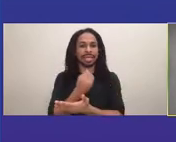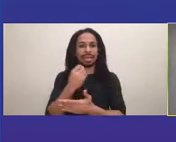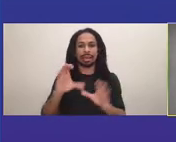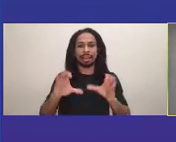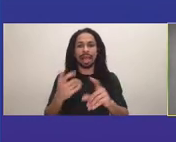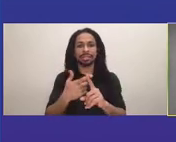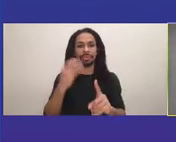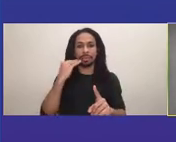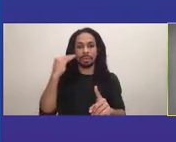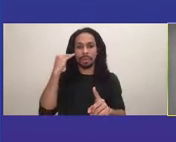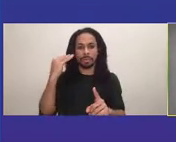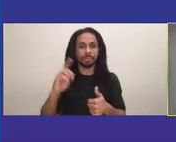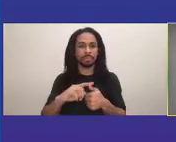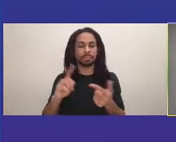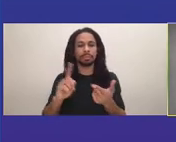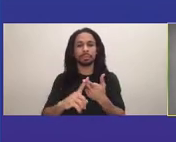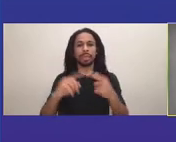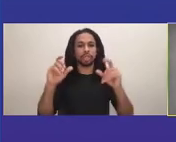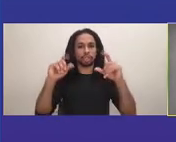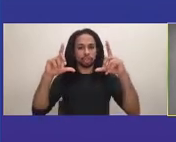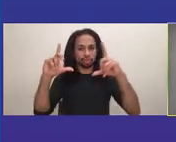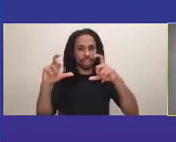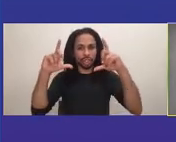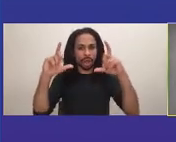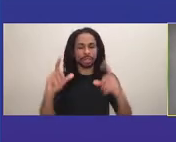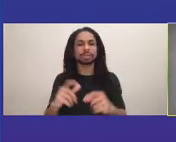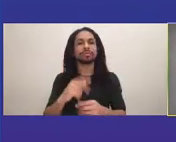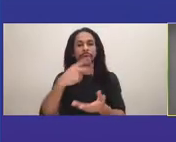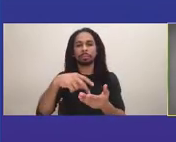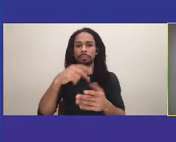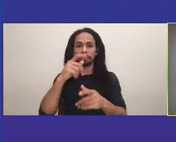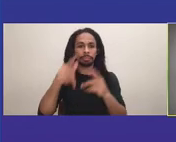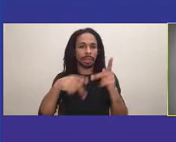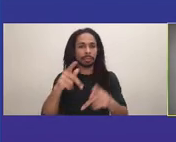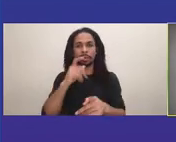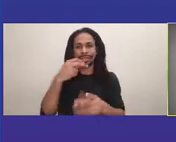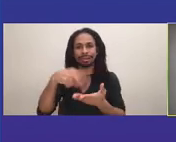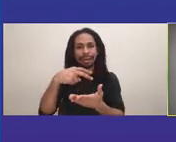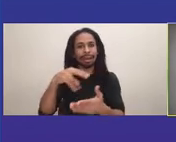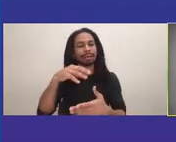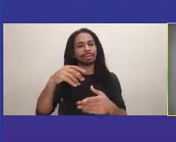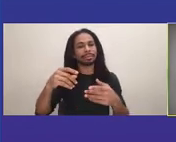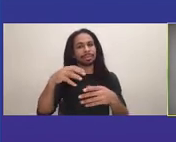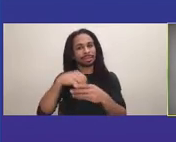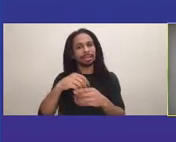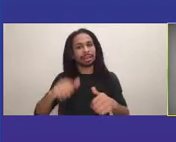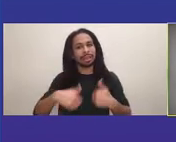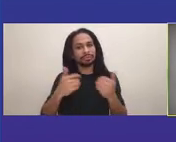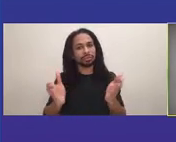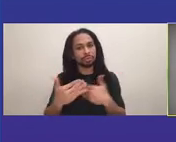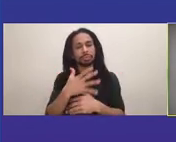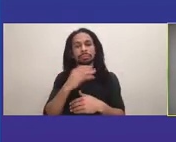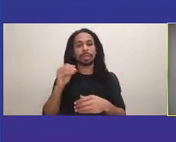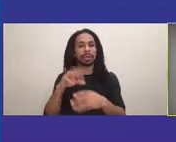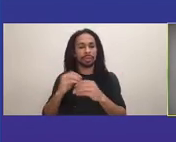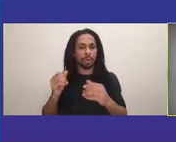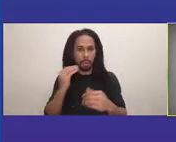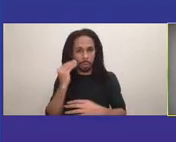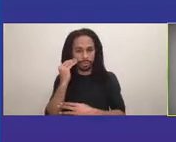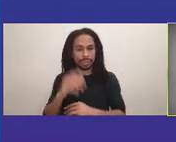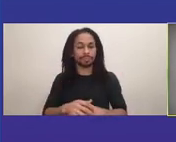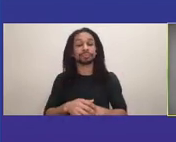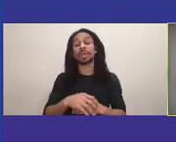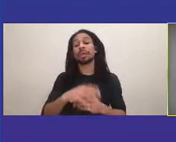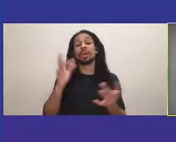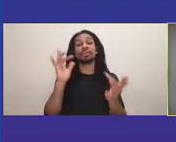and screenshots of people dancing in their living rooms and in their homes. Virtual